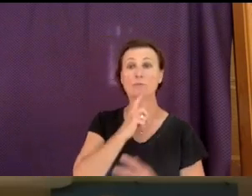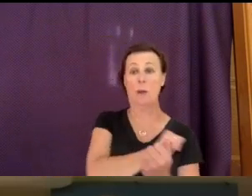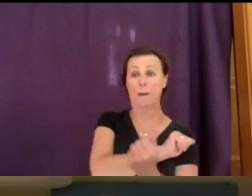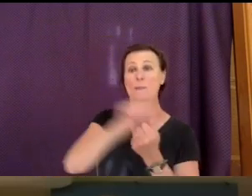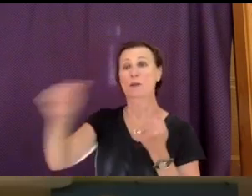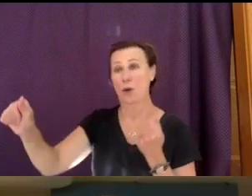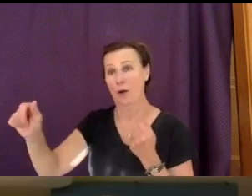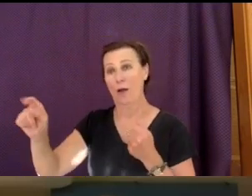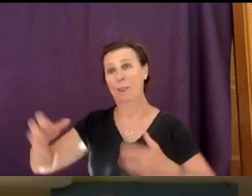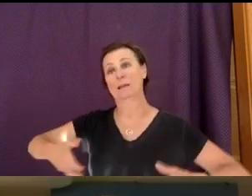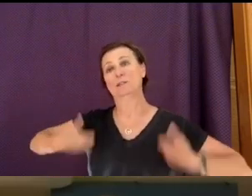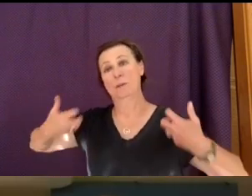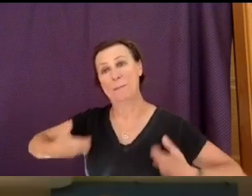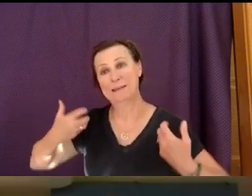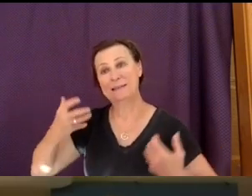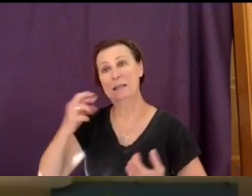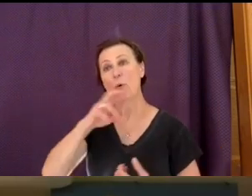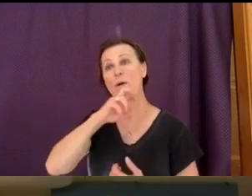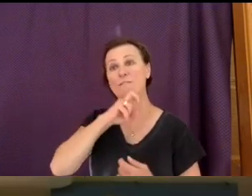the frog?